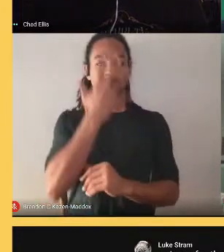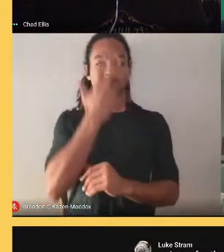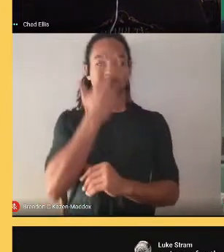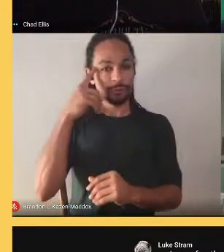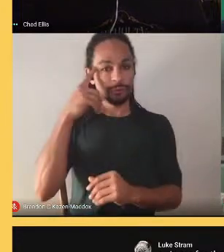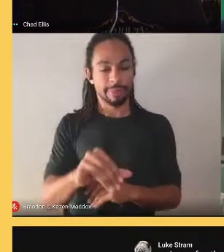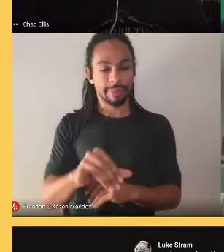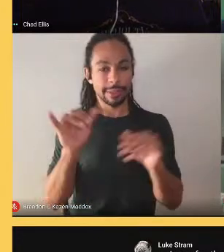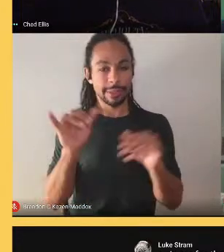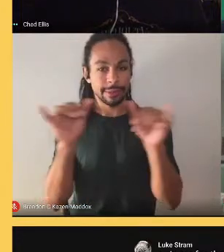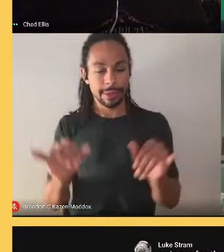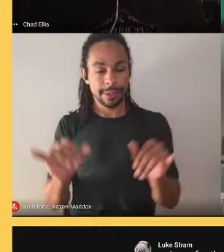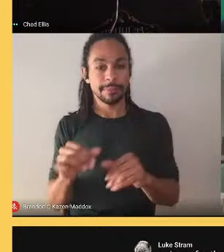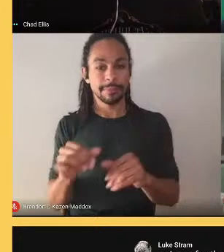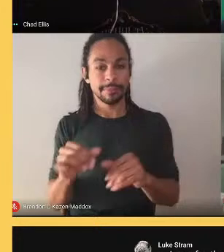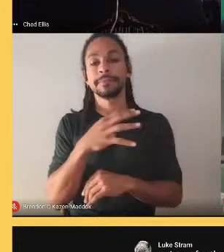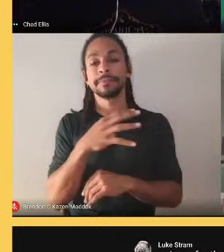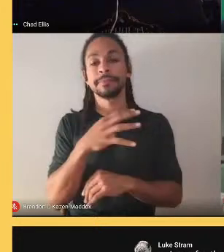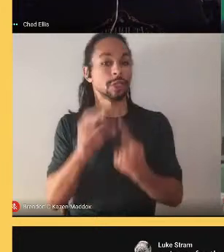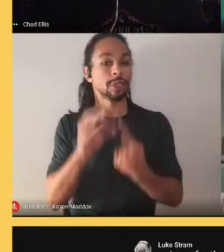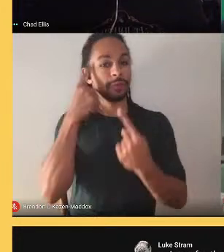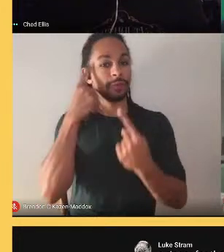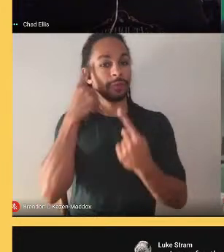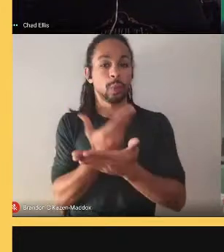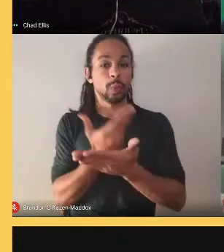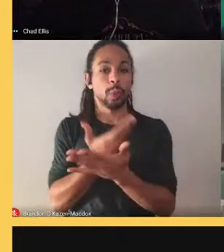especially new players a sense of